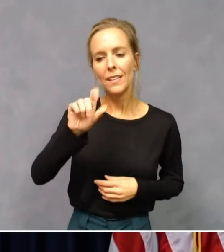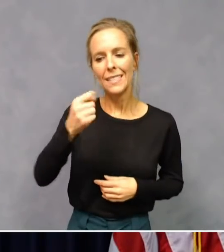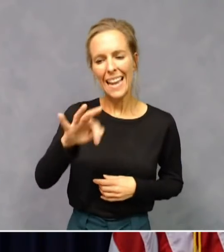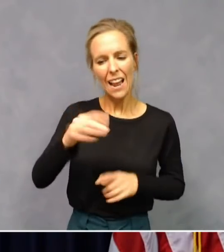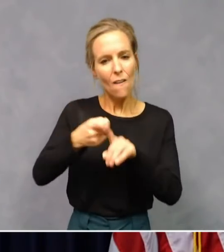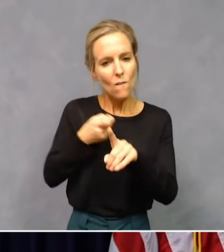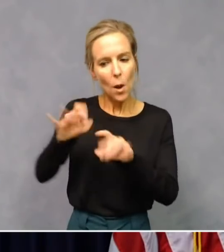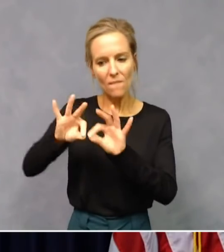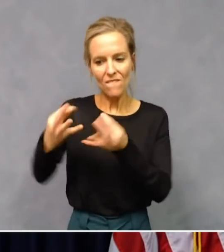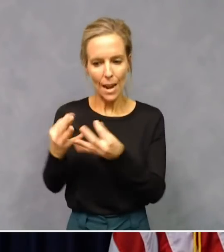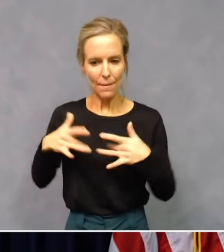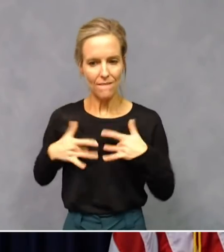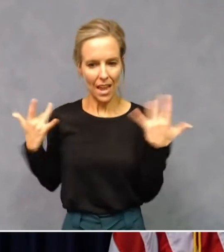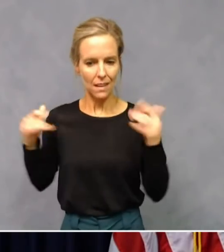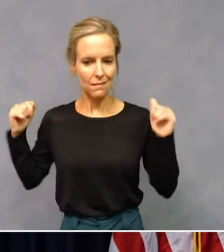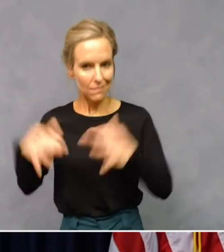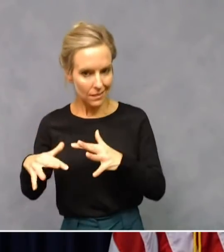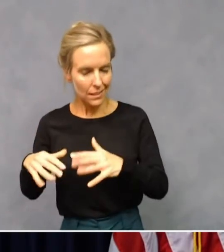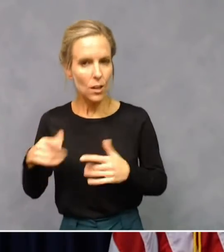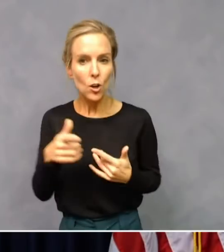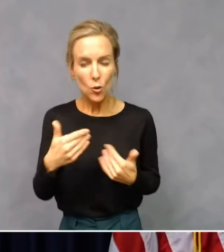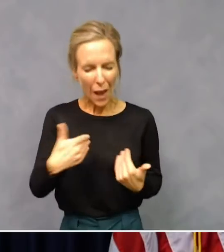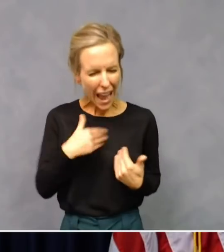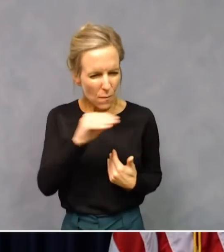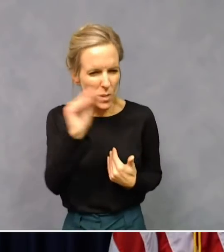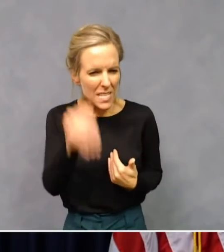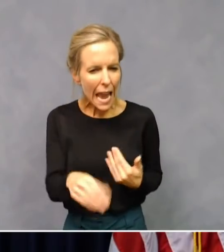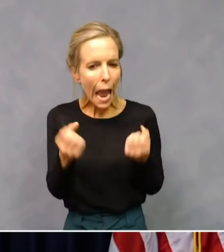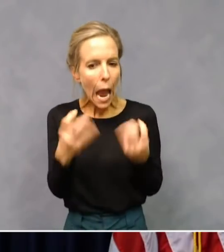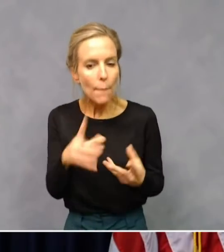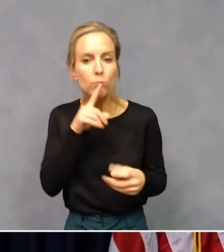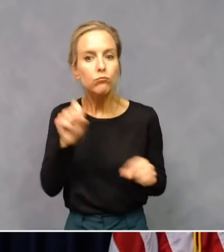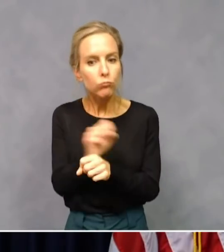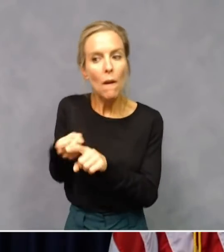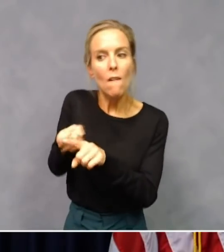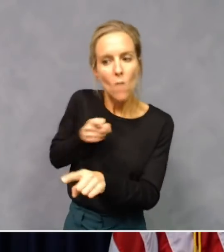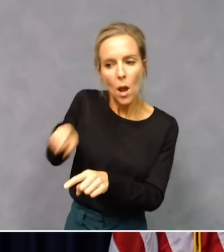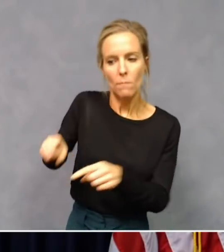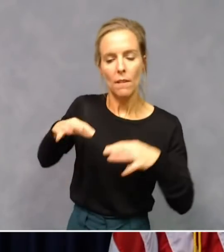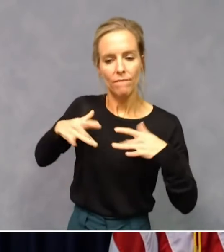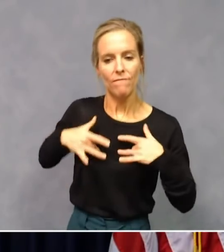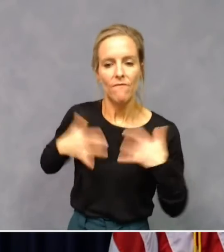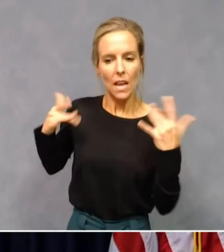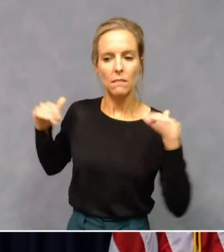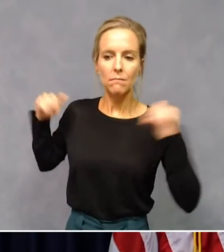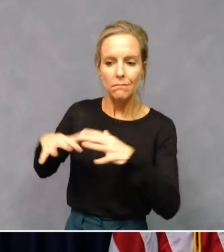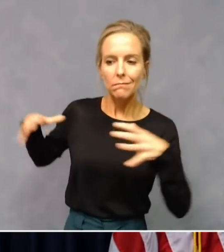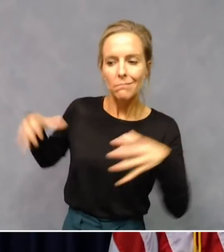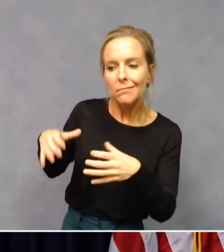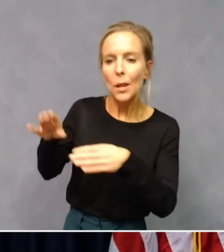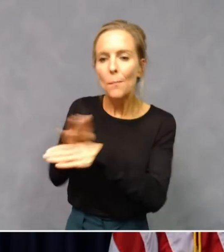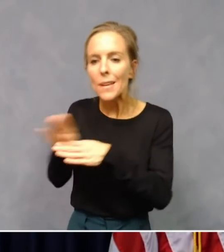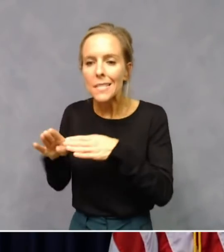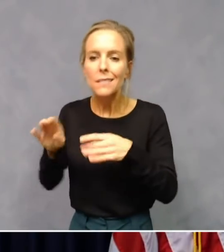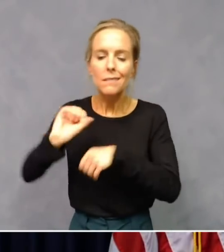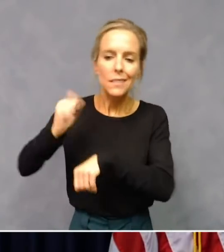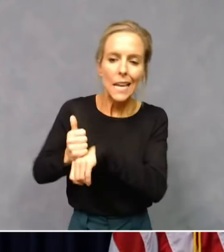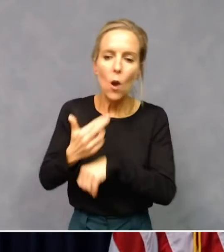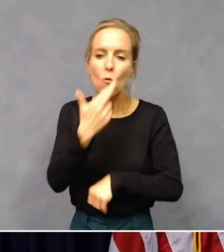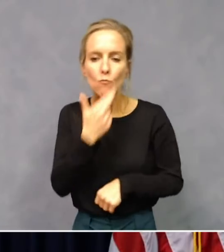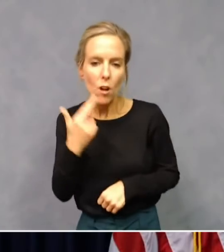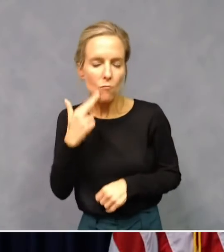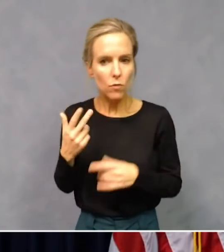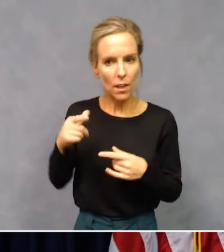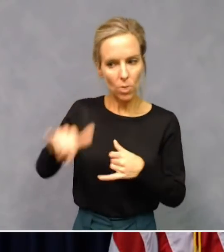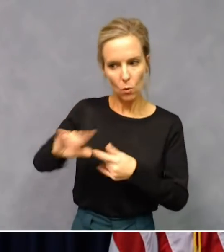gatherings. Do we have a breakdown of percentages of cases that are from family gatherings, business settings, restaurants, et cetera? Well, we don't